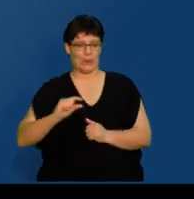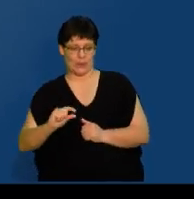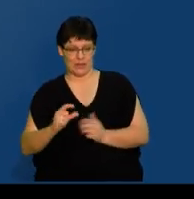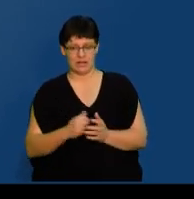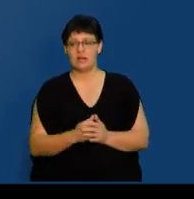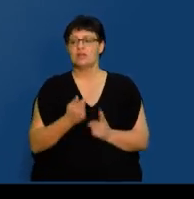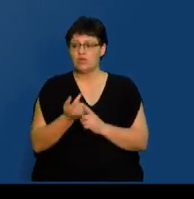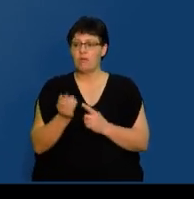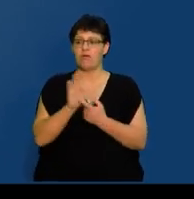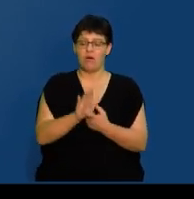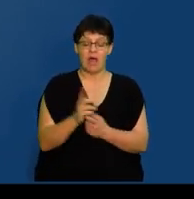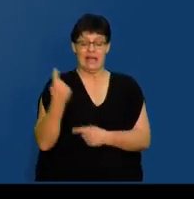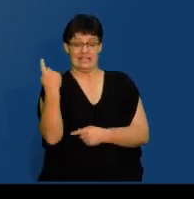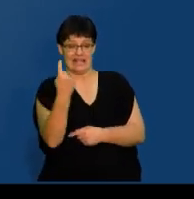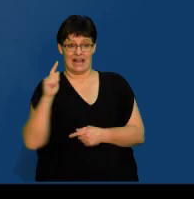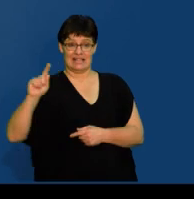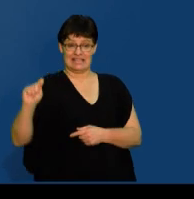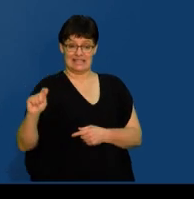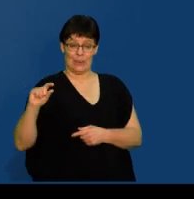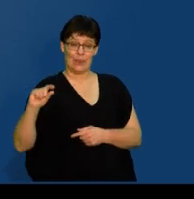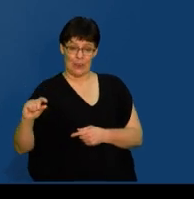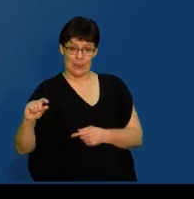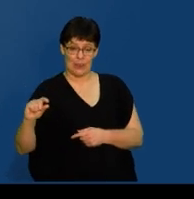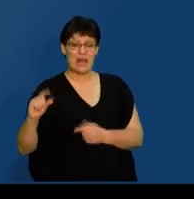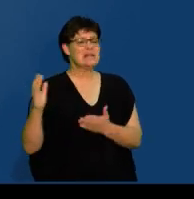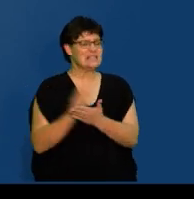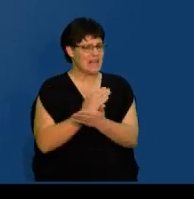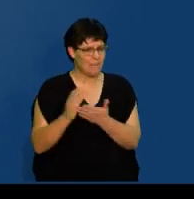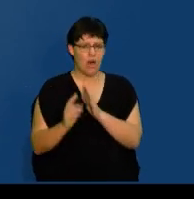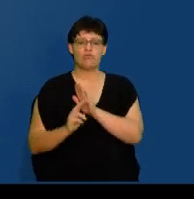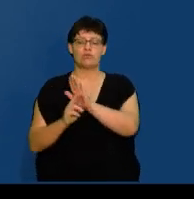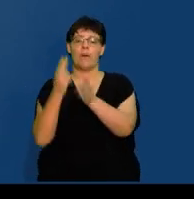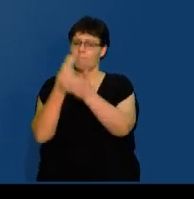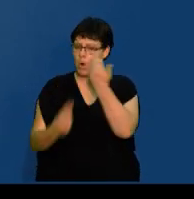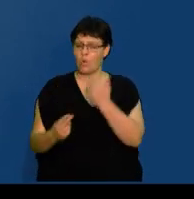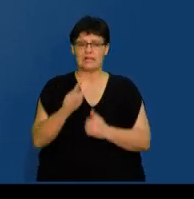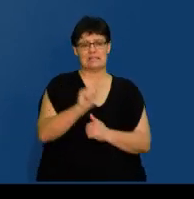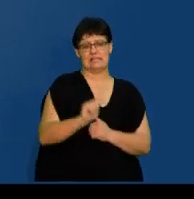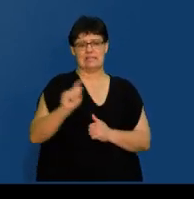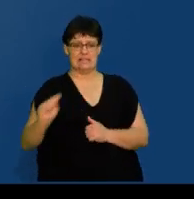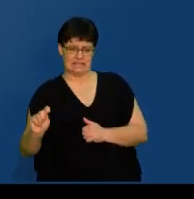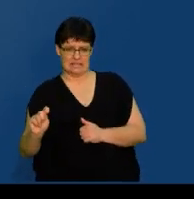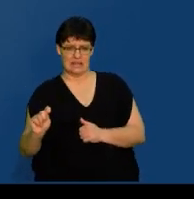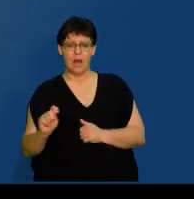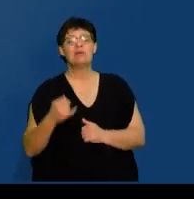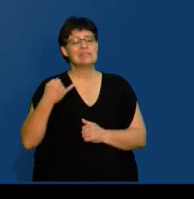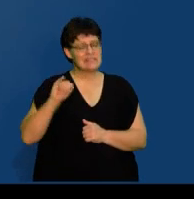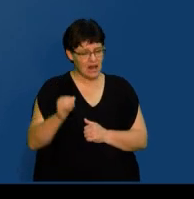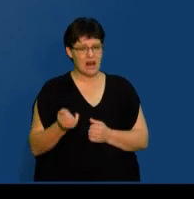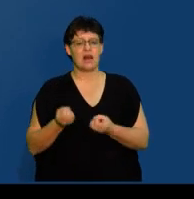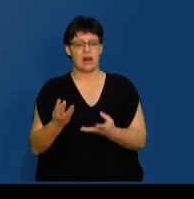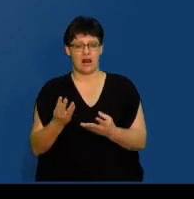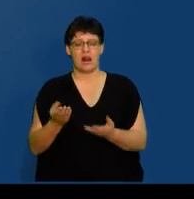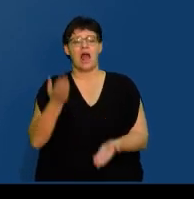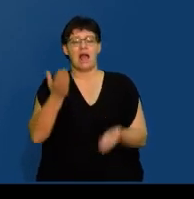I've indicated a single T. Some of you may choose to represent both the T's. It will still give you the correct ratio